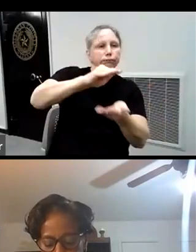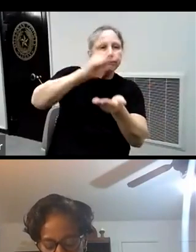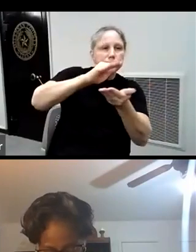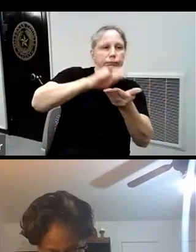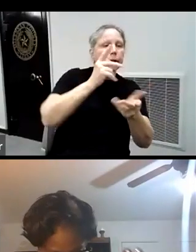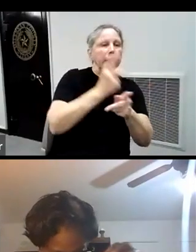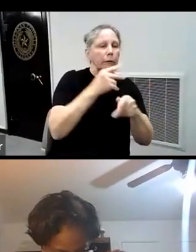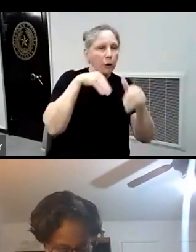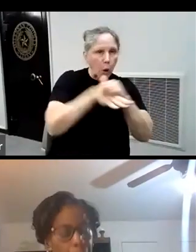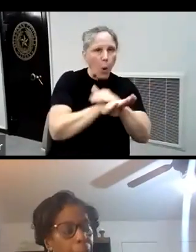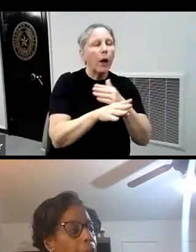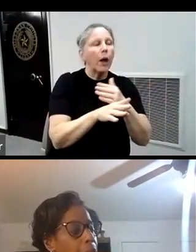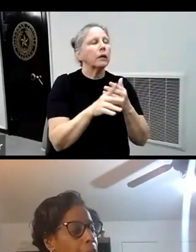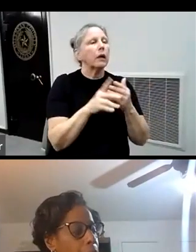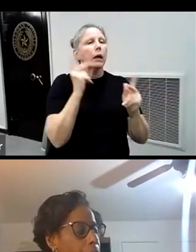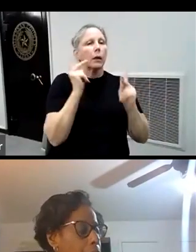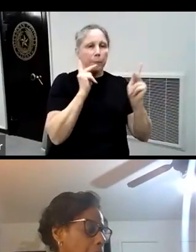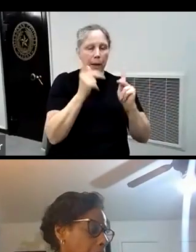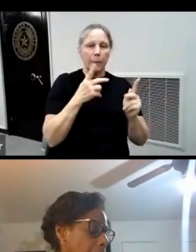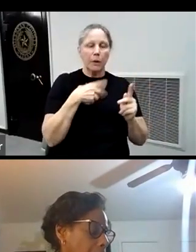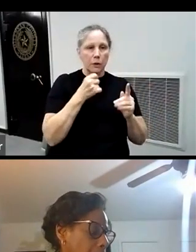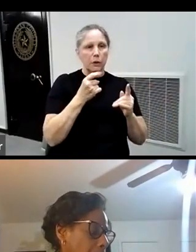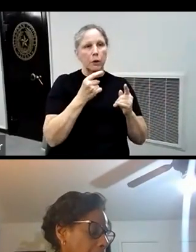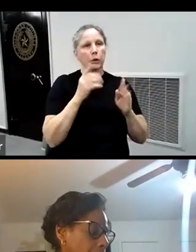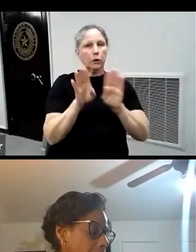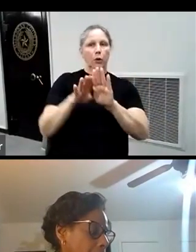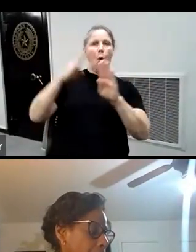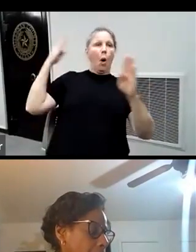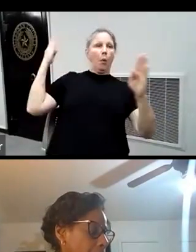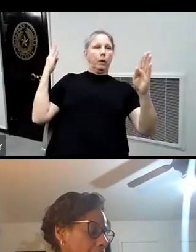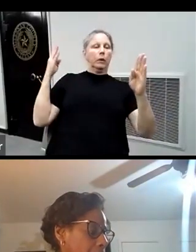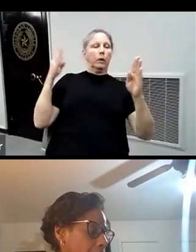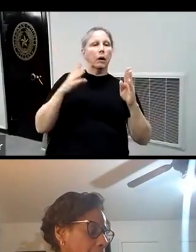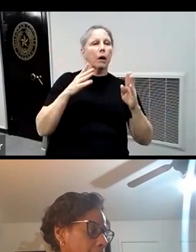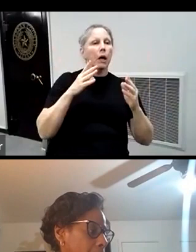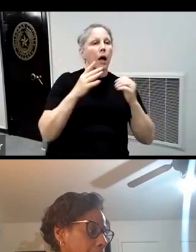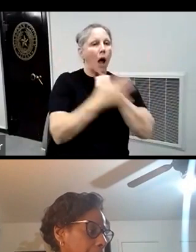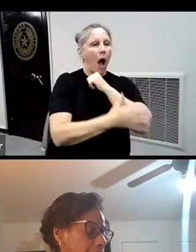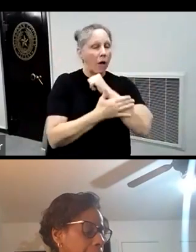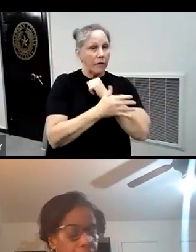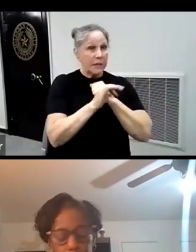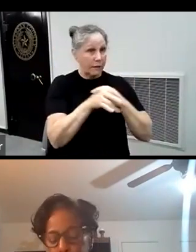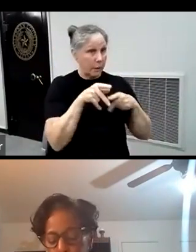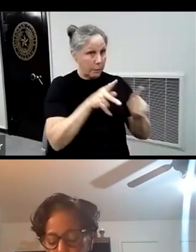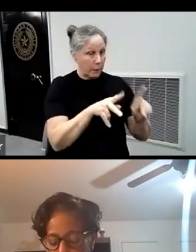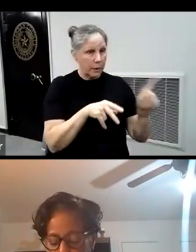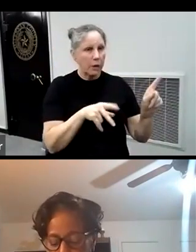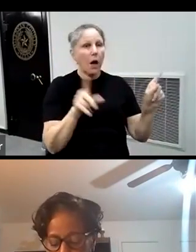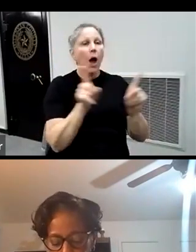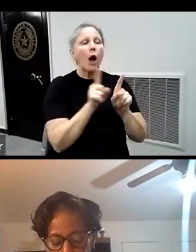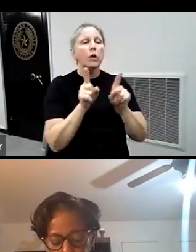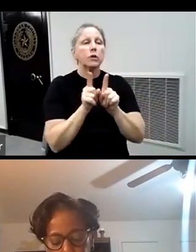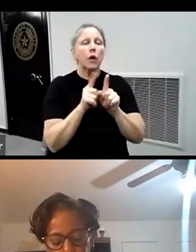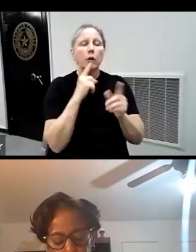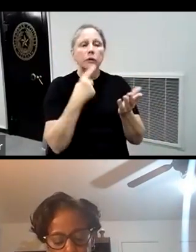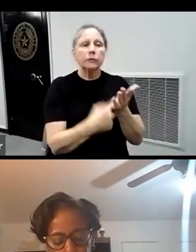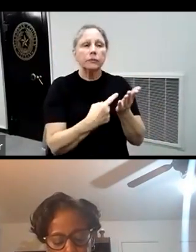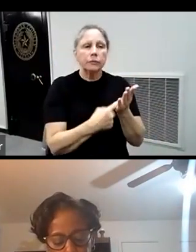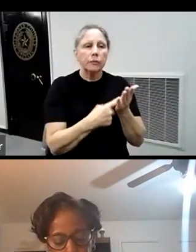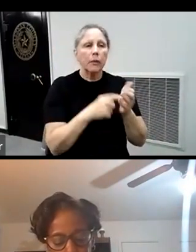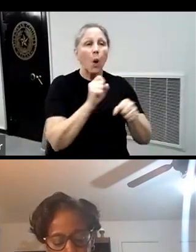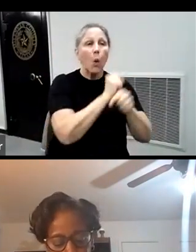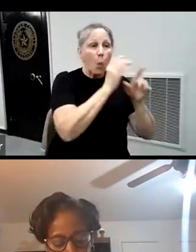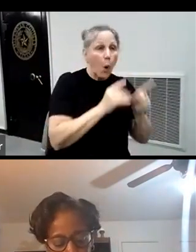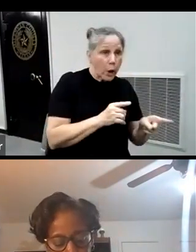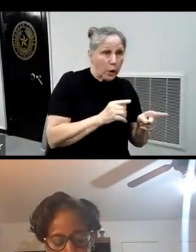just, encourage people to leave doors open, county offices when that's possible. Also goes into employees,